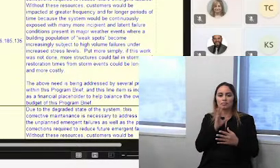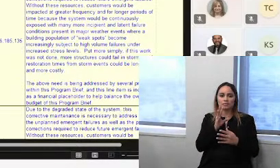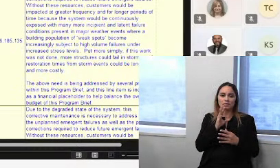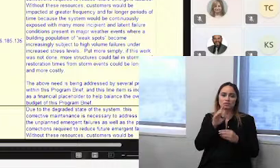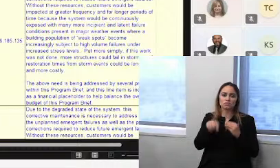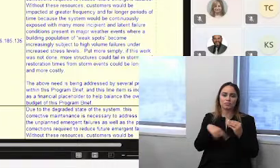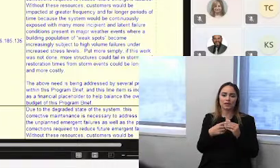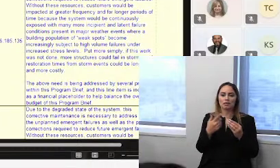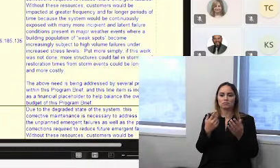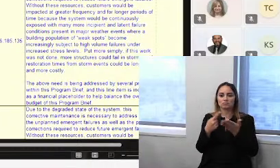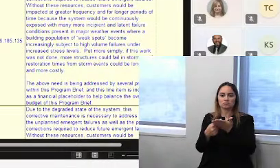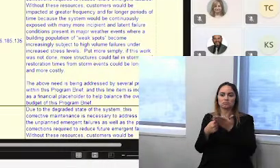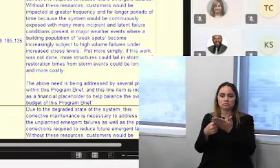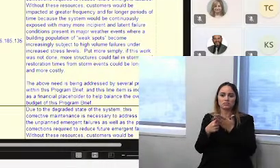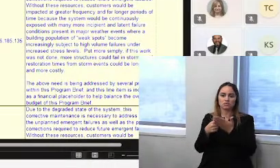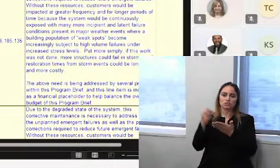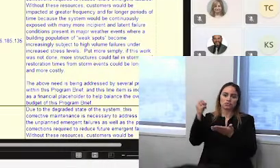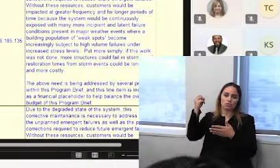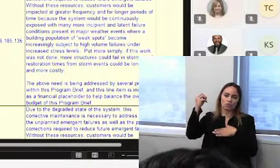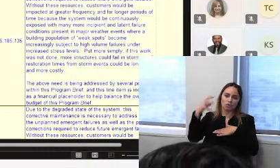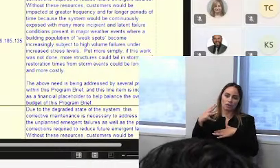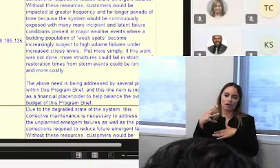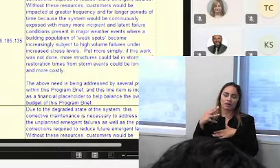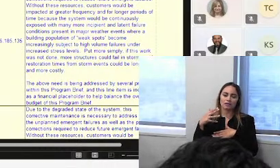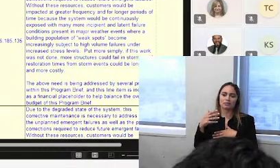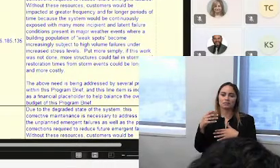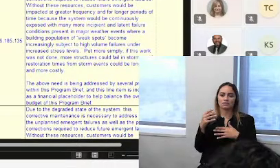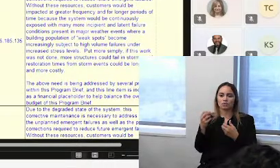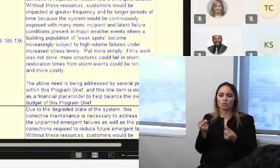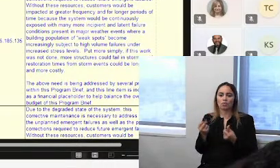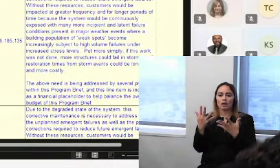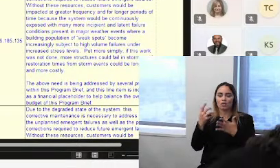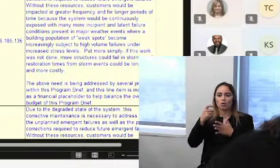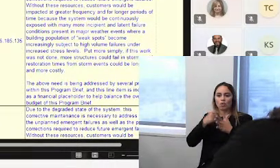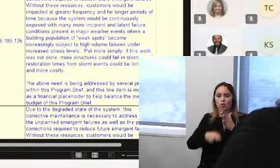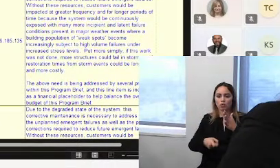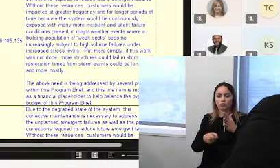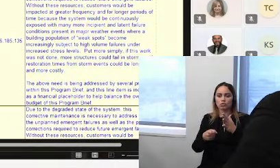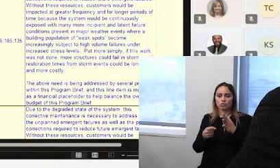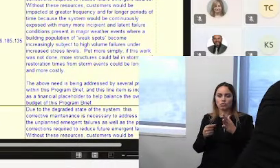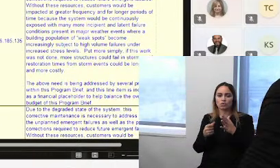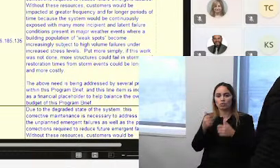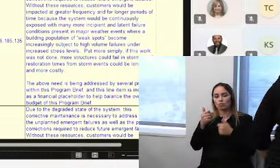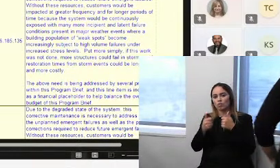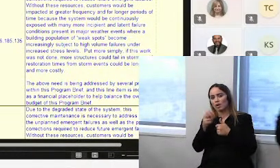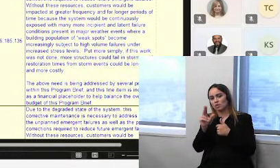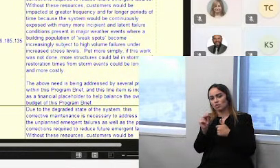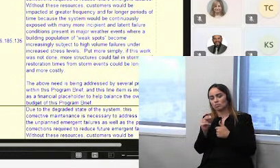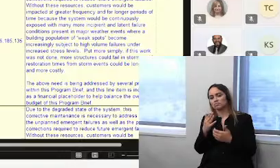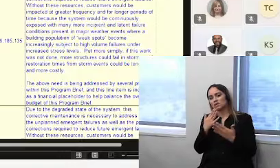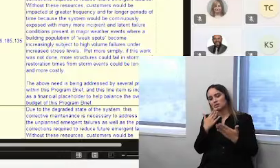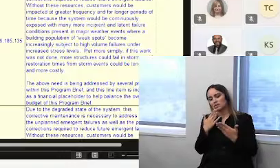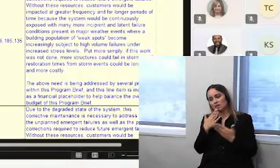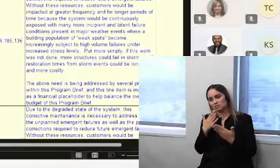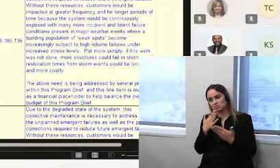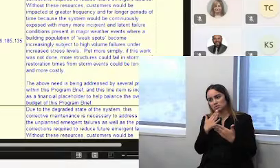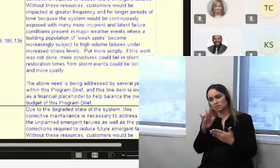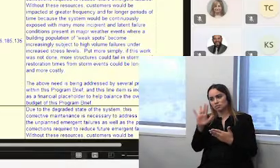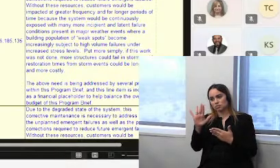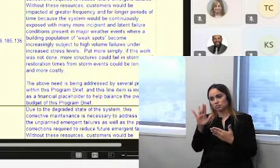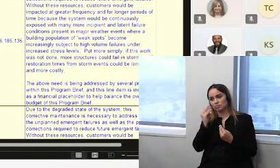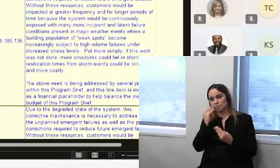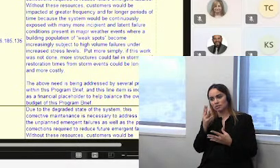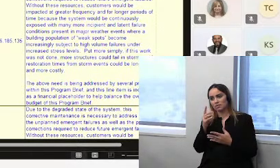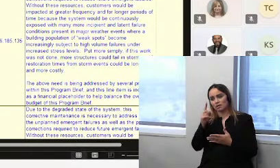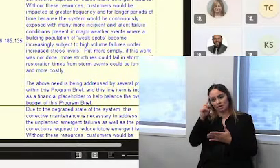to determine what is a recoverable cost and what's not. So I appreciate your point. I'm personally not worried that we're getting near that boundary, but